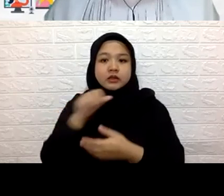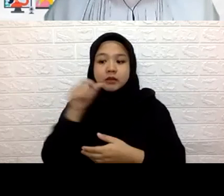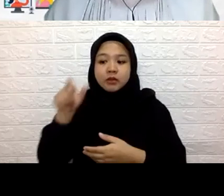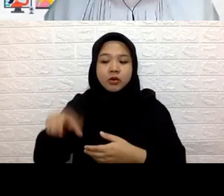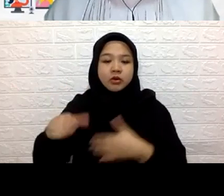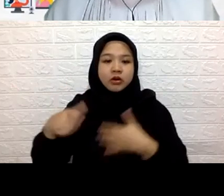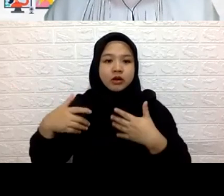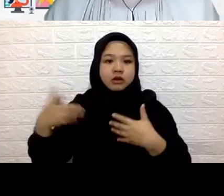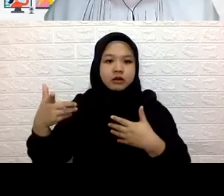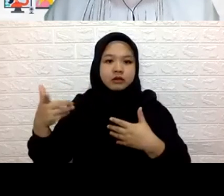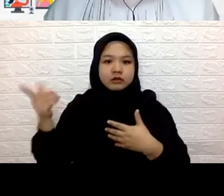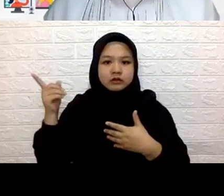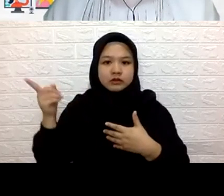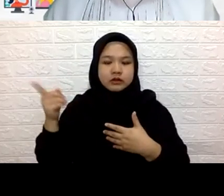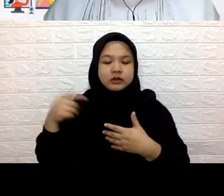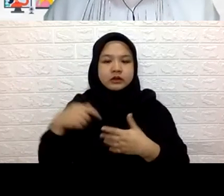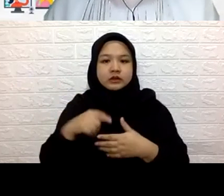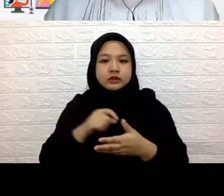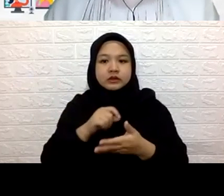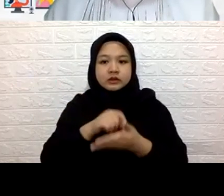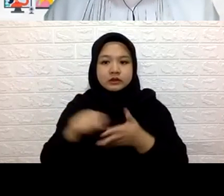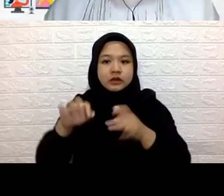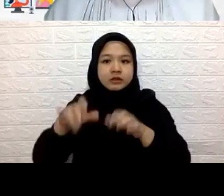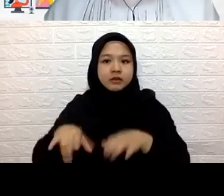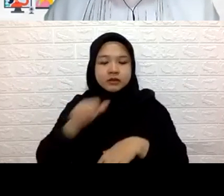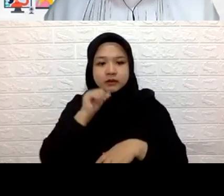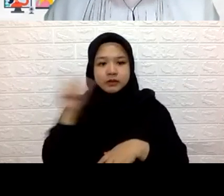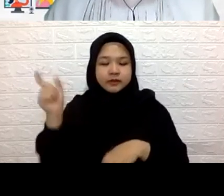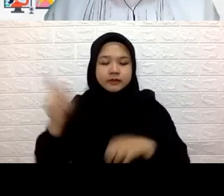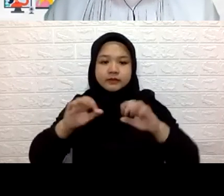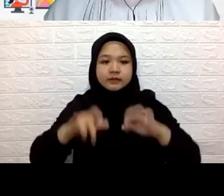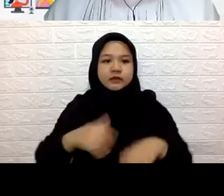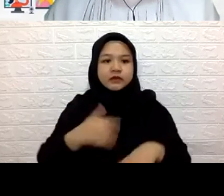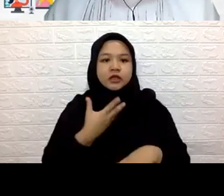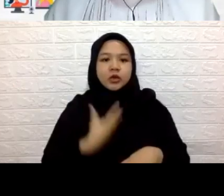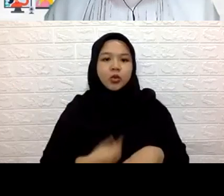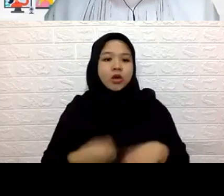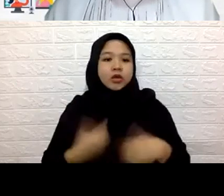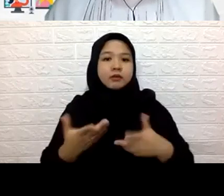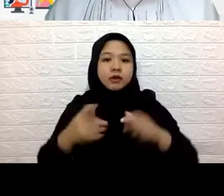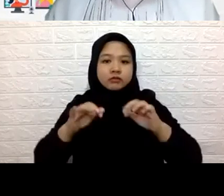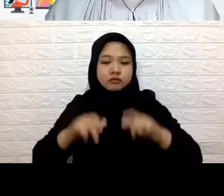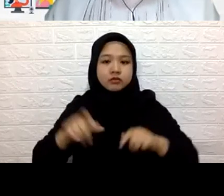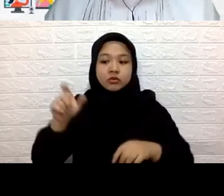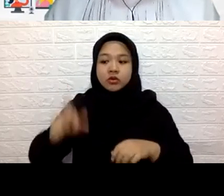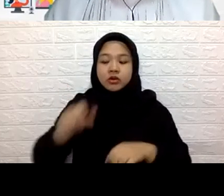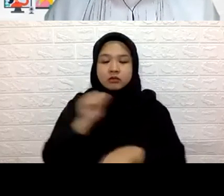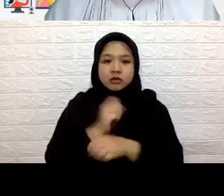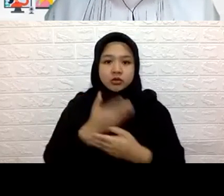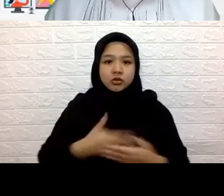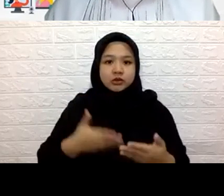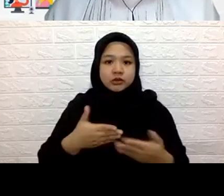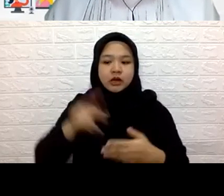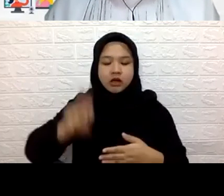they can then just type and file the complaint. The social worker has to respond. And then